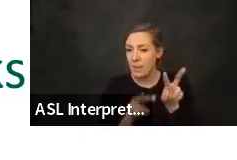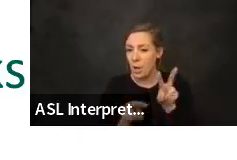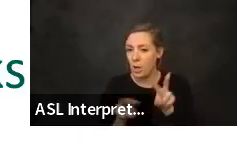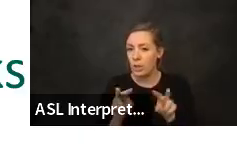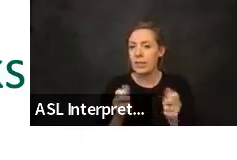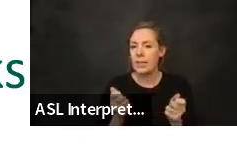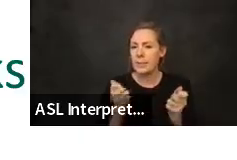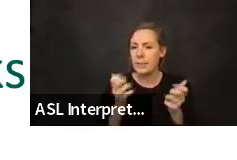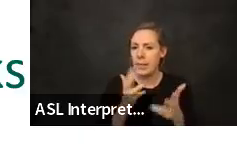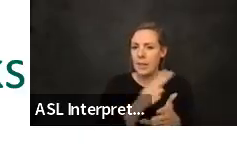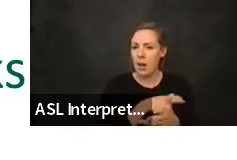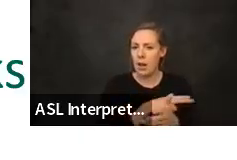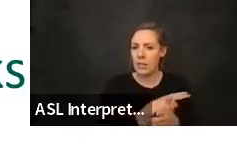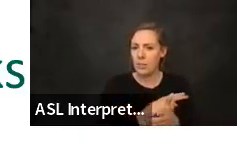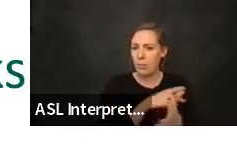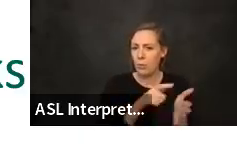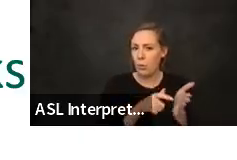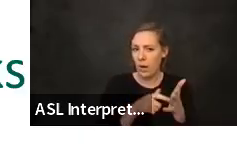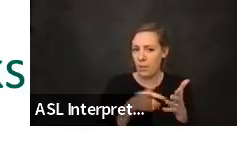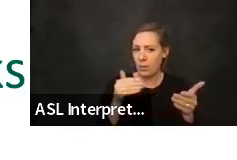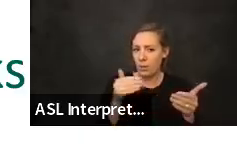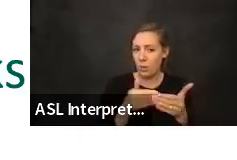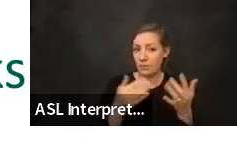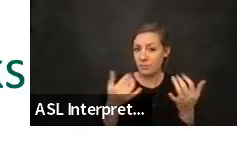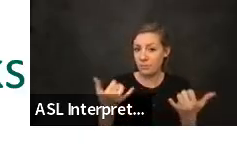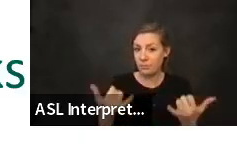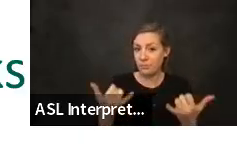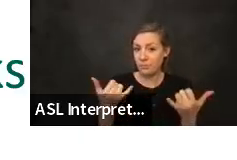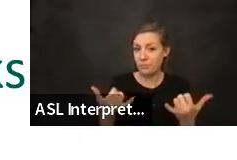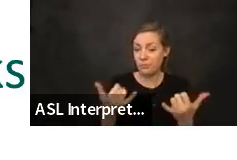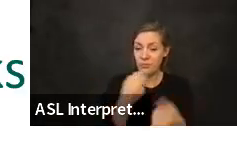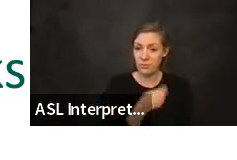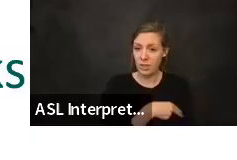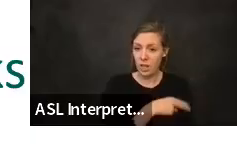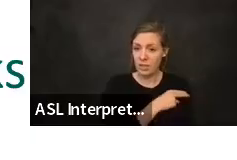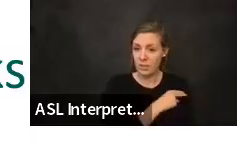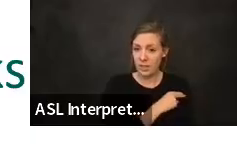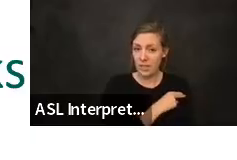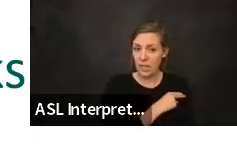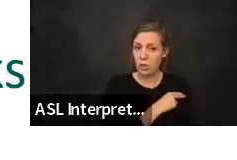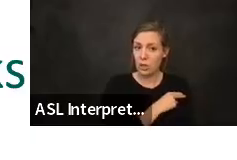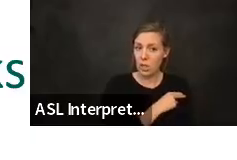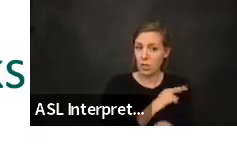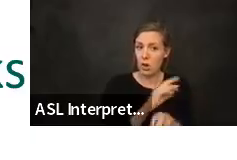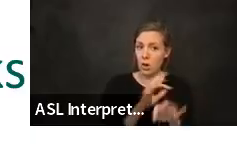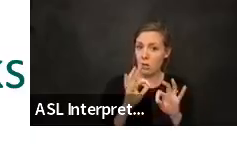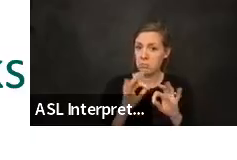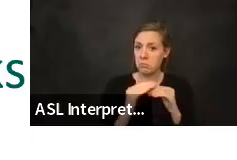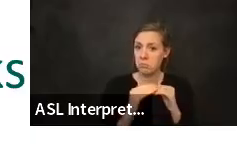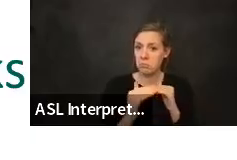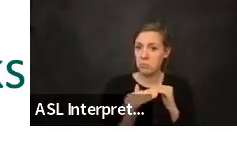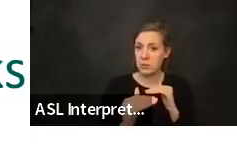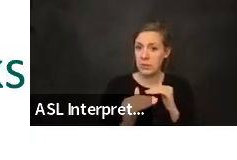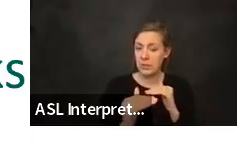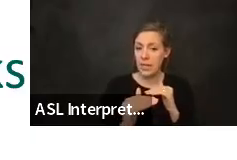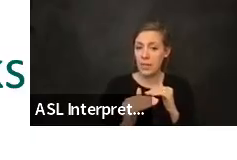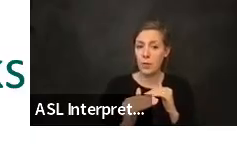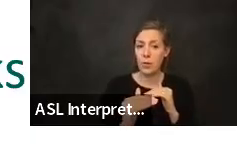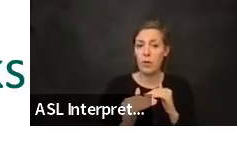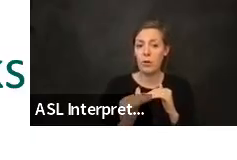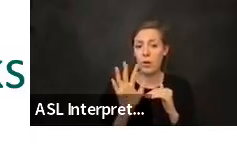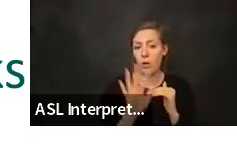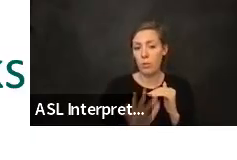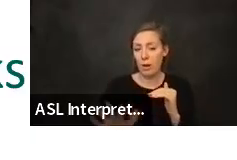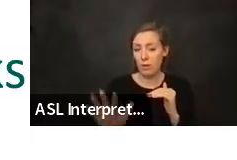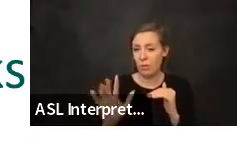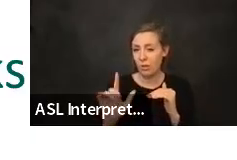metrics closely. Currently, while our hospitalizations are relatively stable, around 20 or